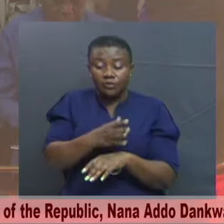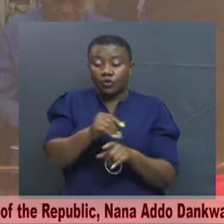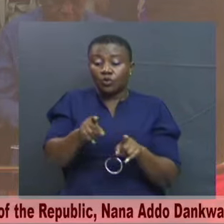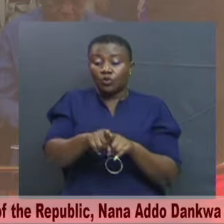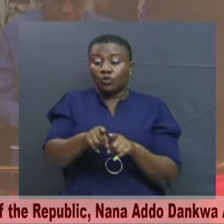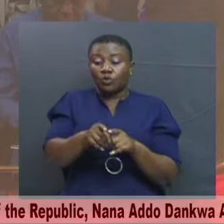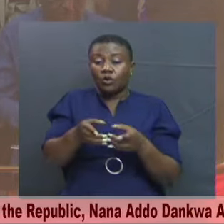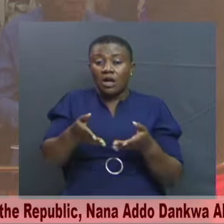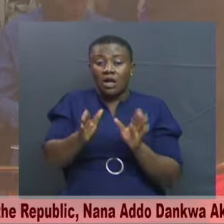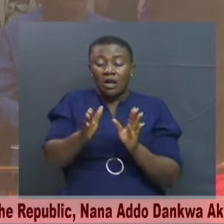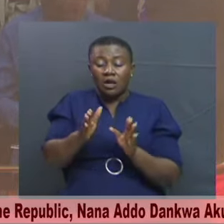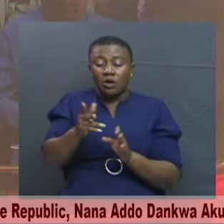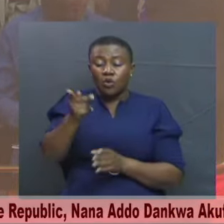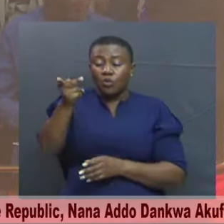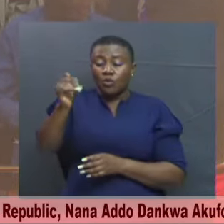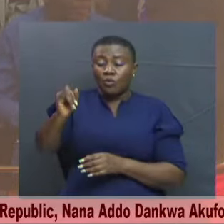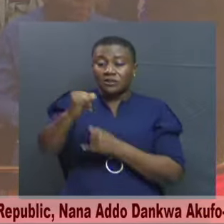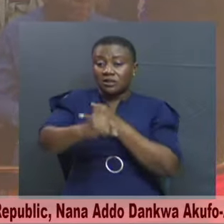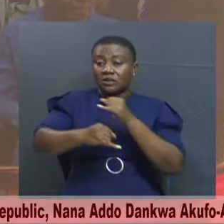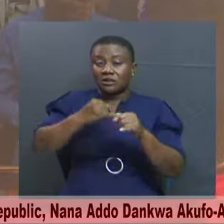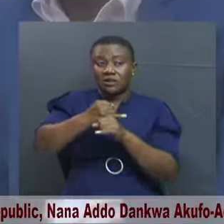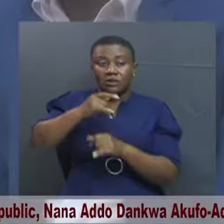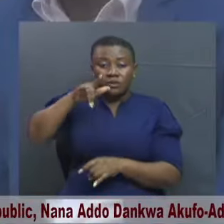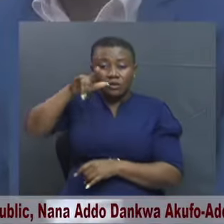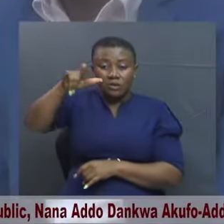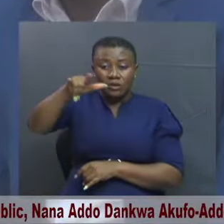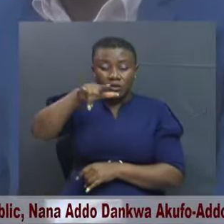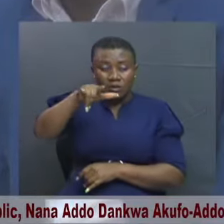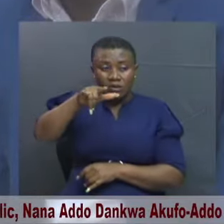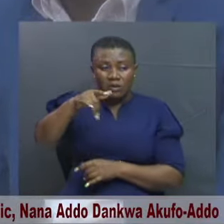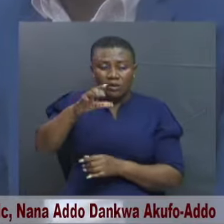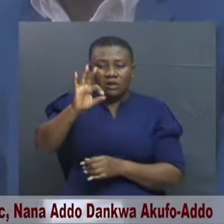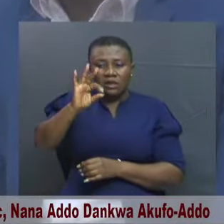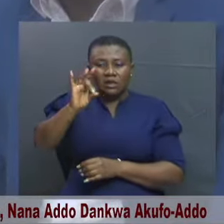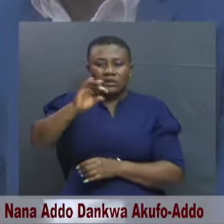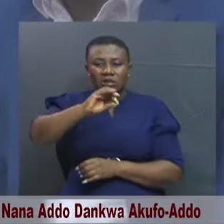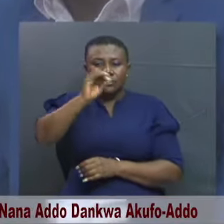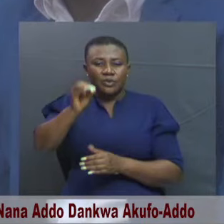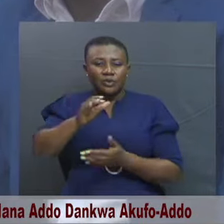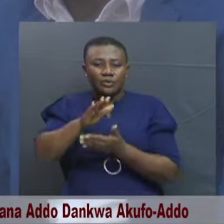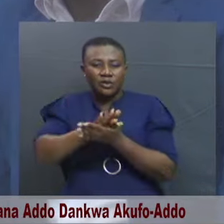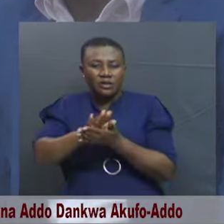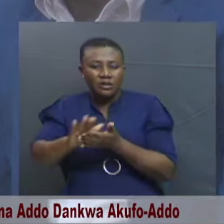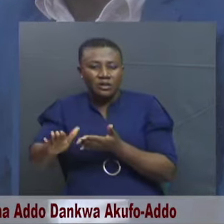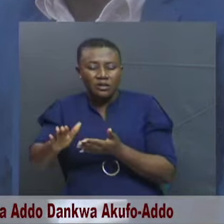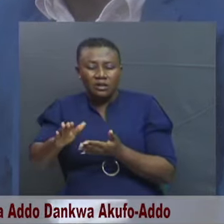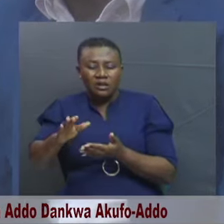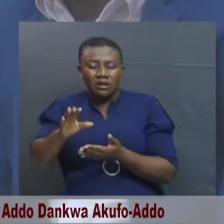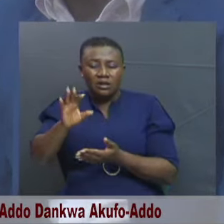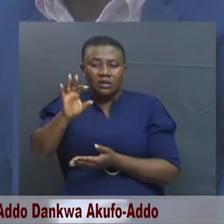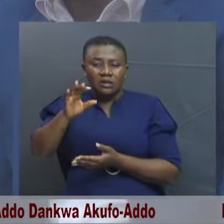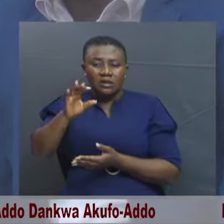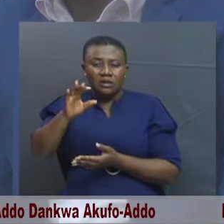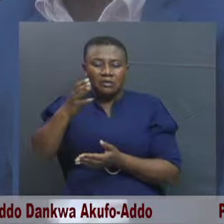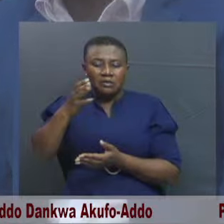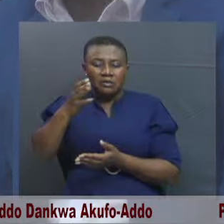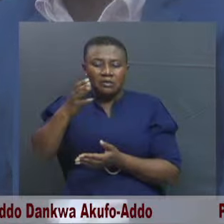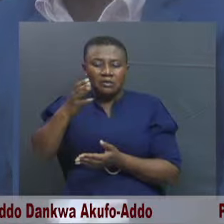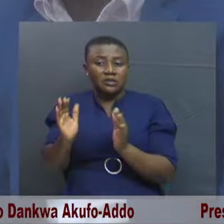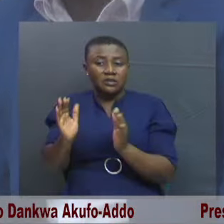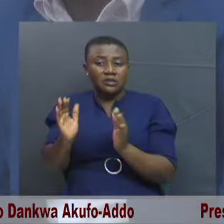commas International Airport with some 98% complete to be completed by